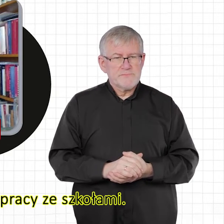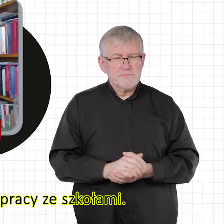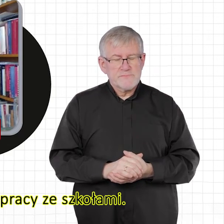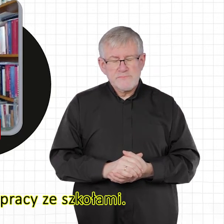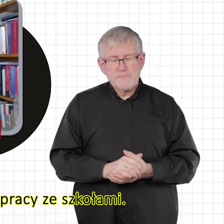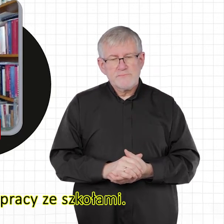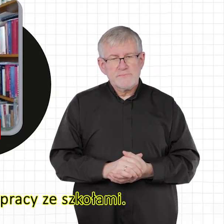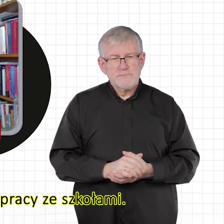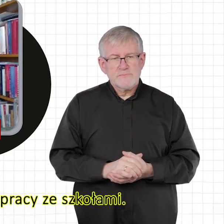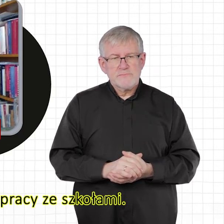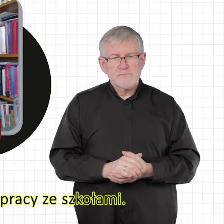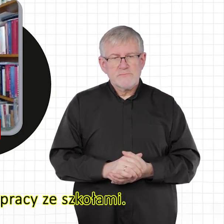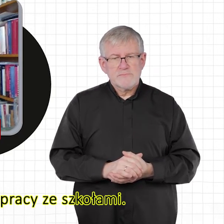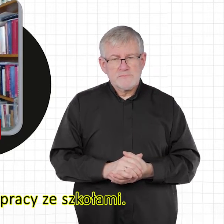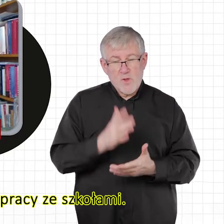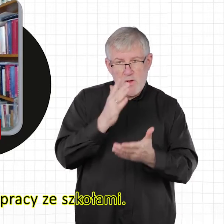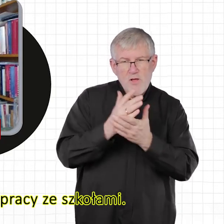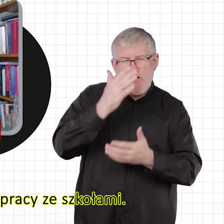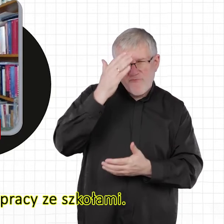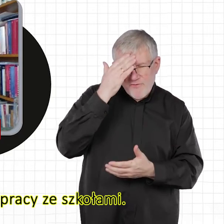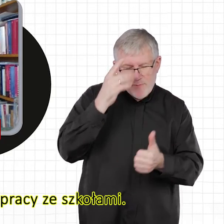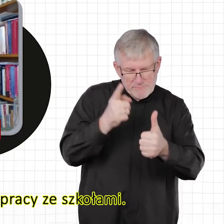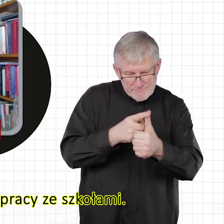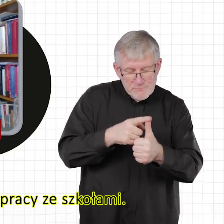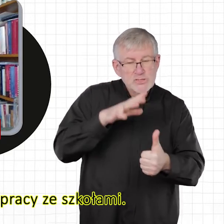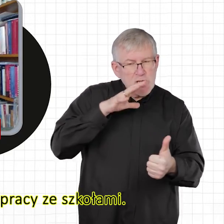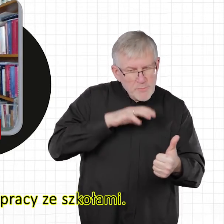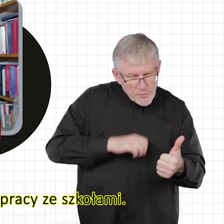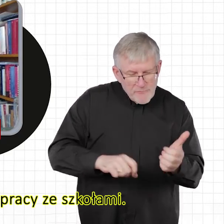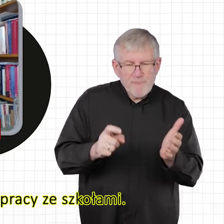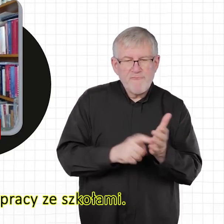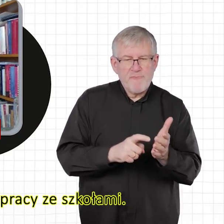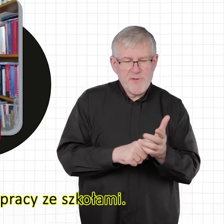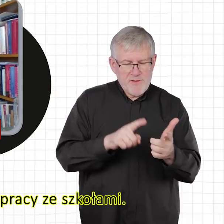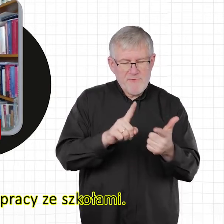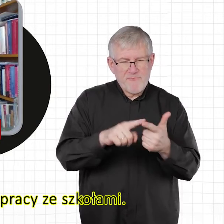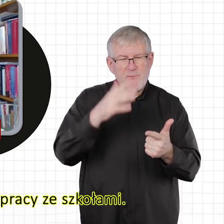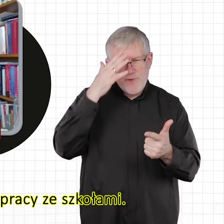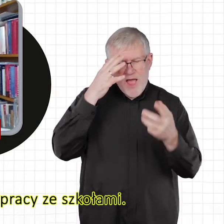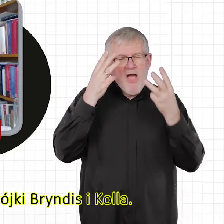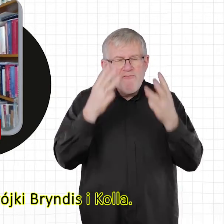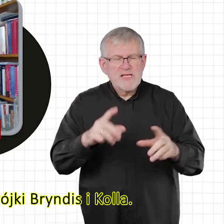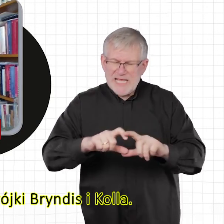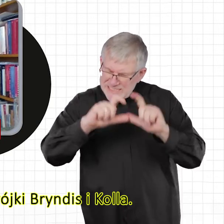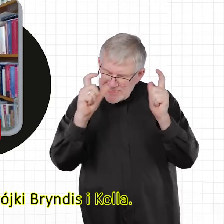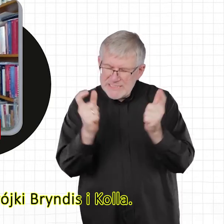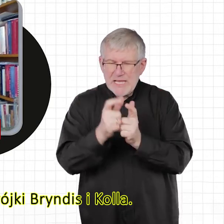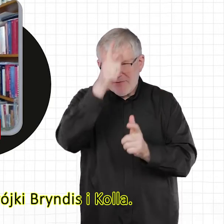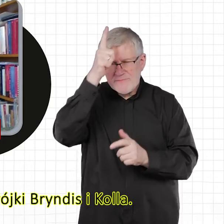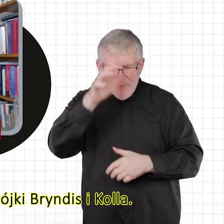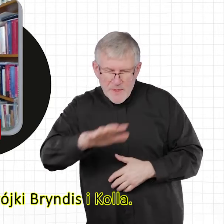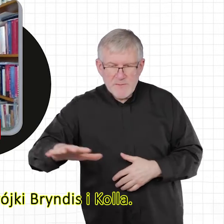society. But at the end, and according to the project, to cooperating with schools, is it something